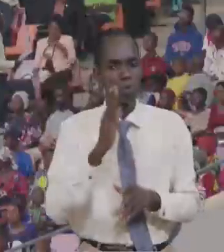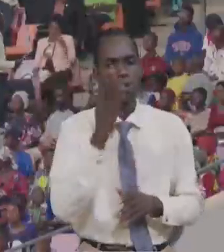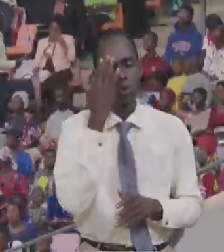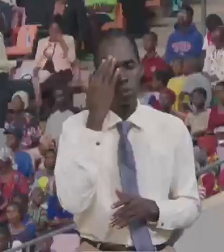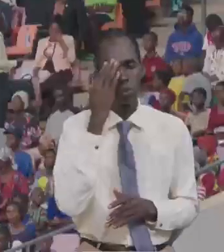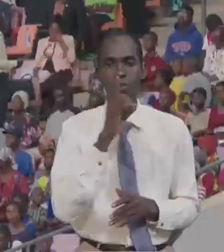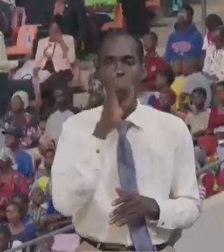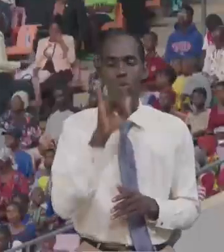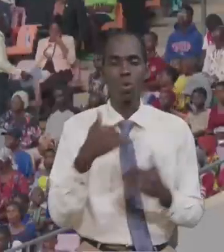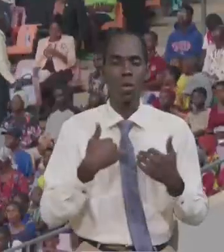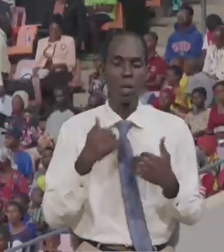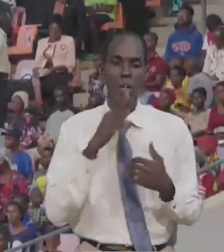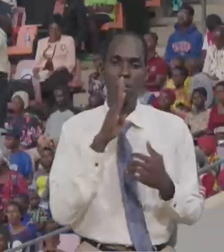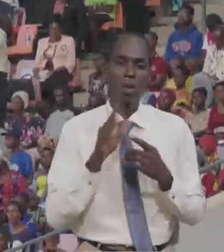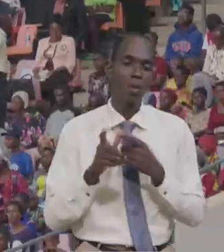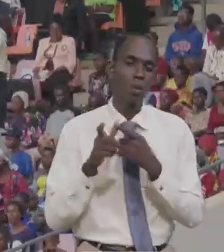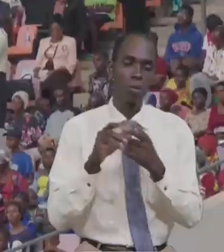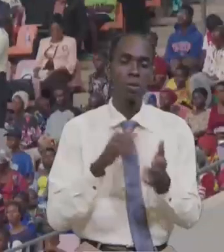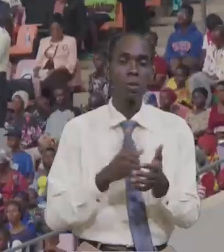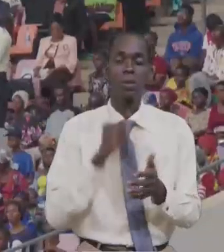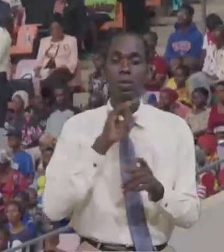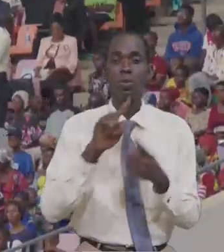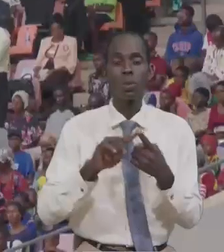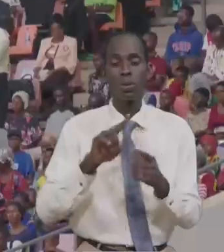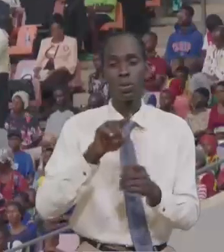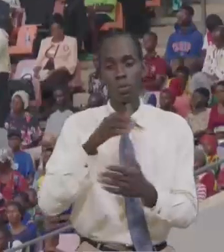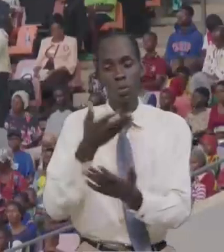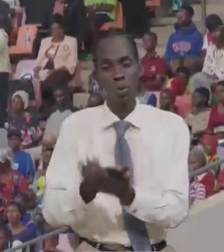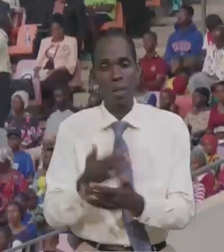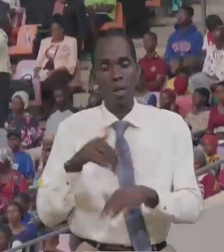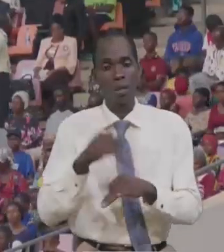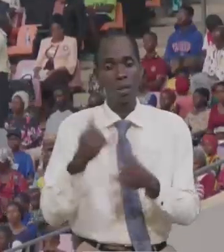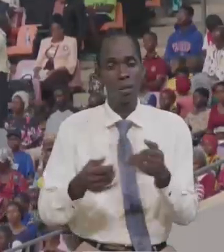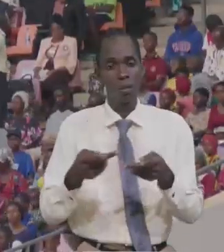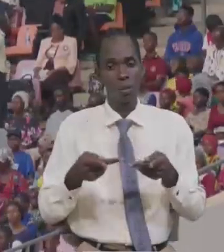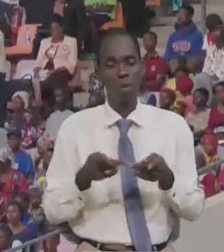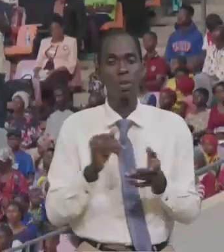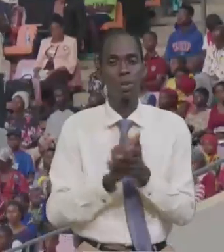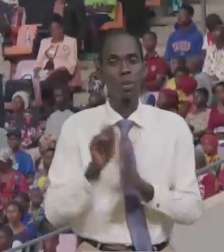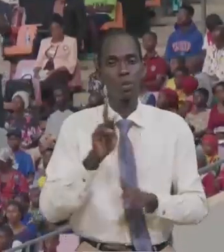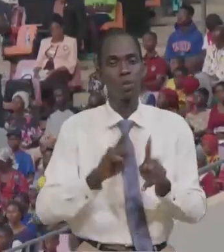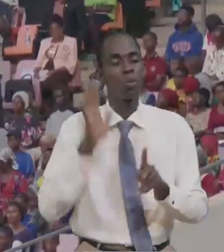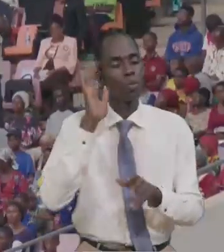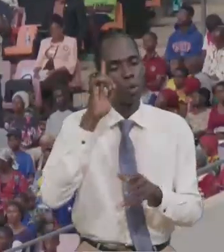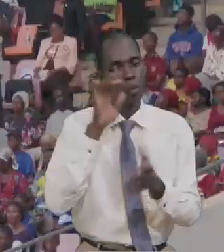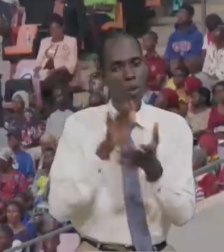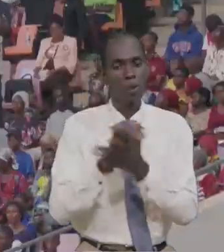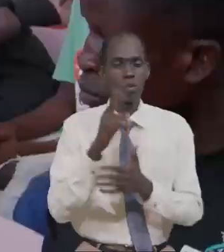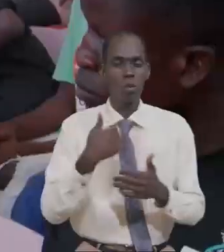the running you are talking about is that one that will justify you have been running.